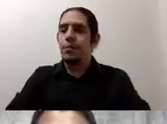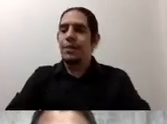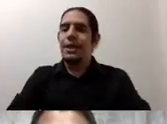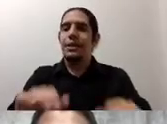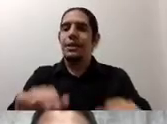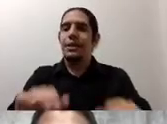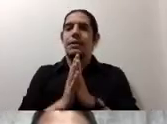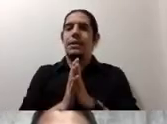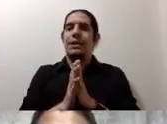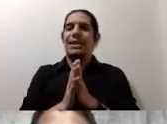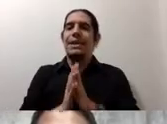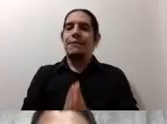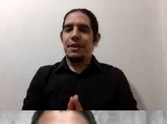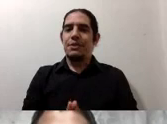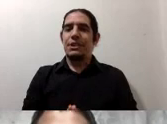on